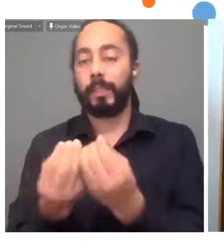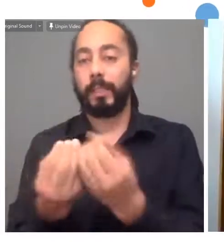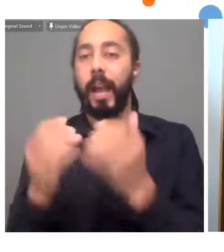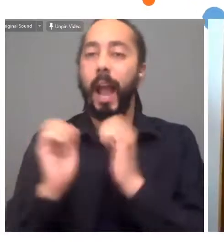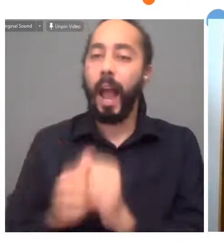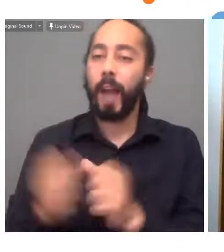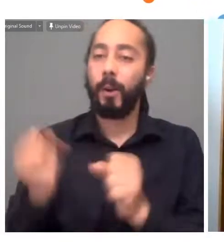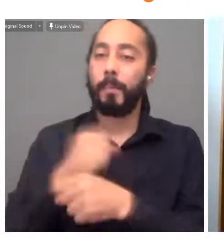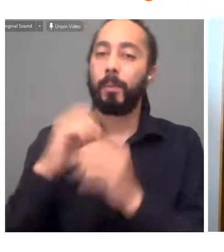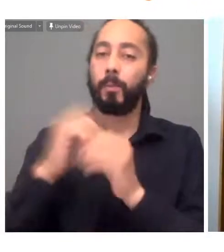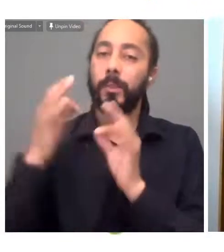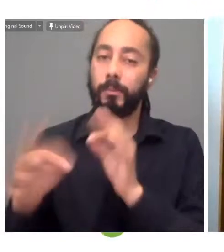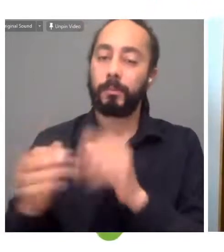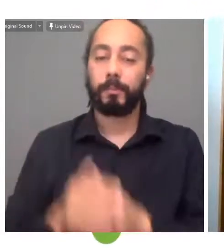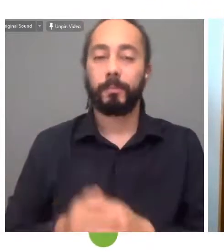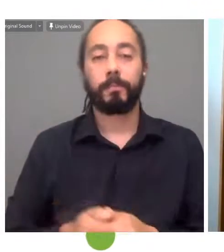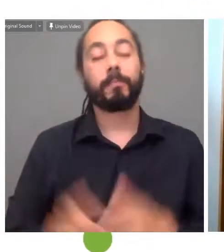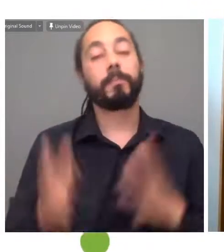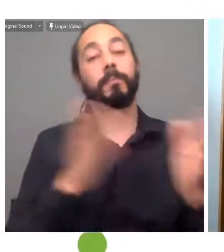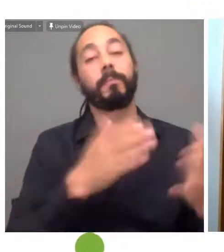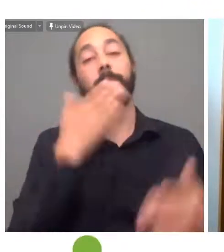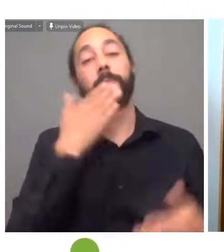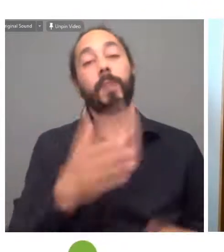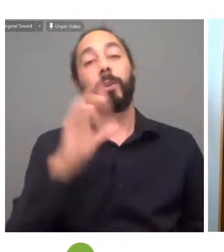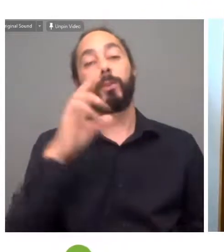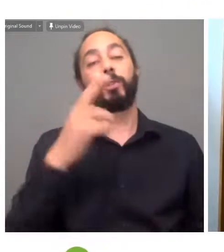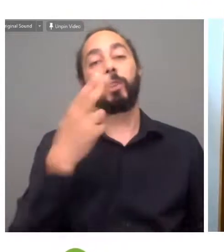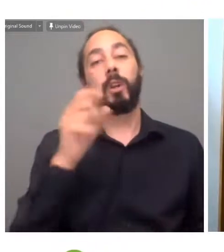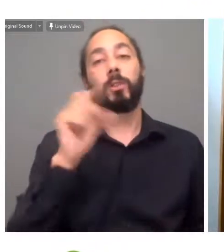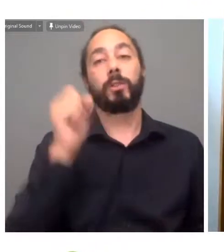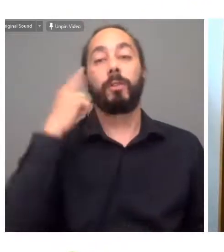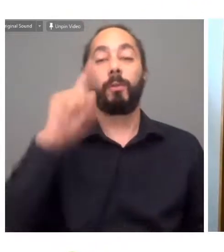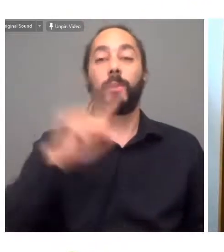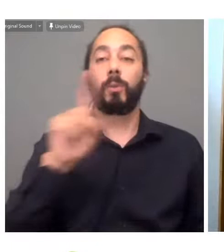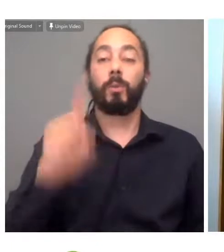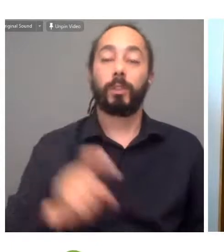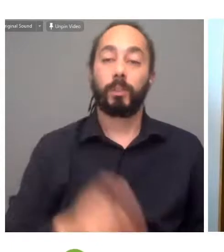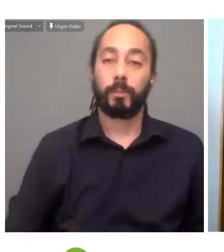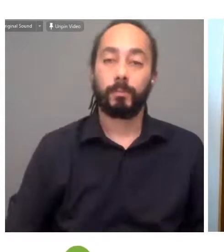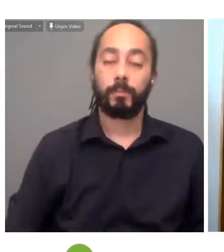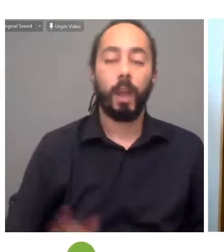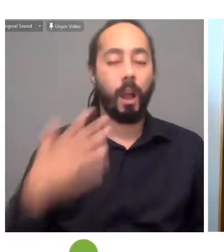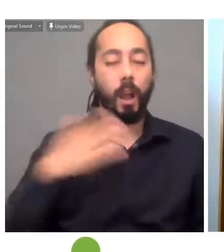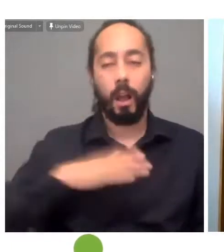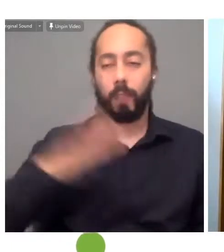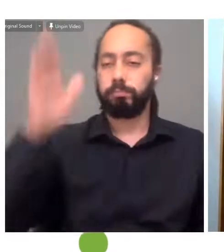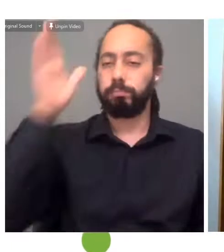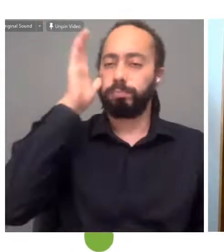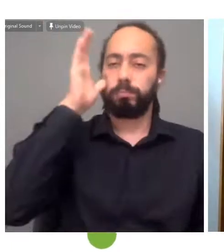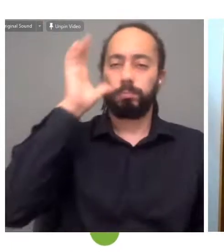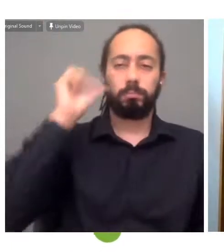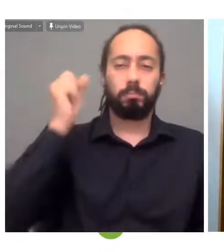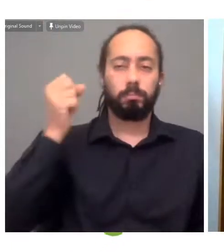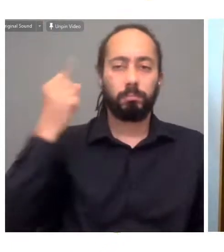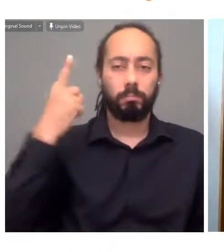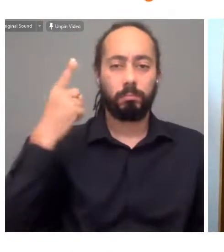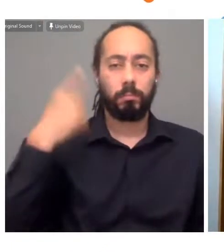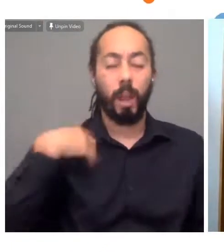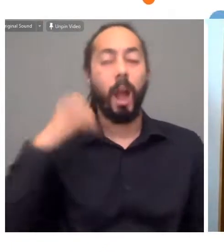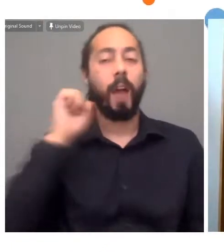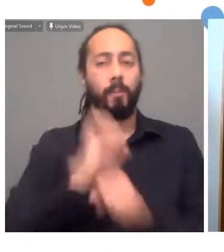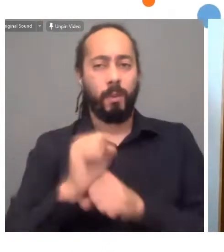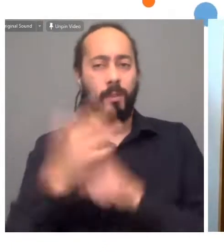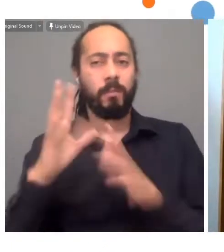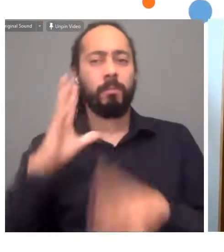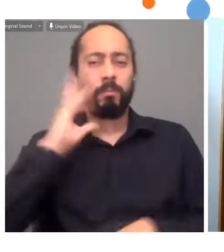Thank you, Charles, for these questions. So the first one, I hear you. I, as someone who's worked for community organization